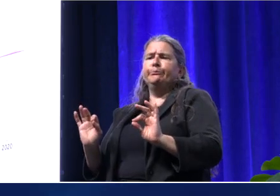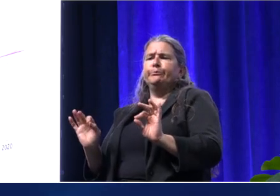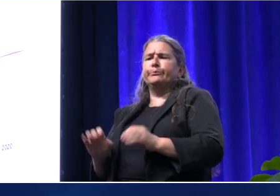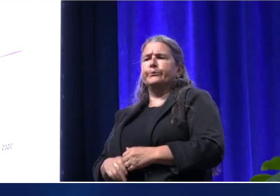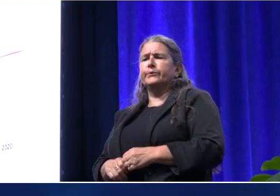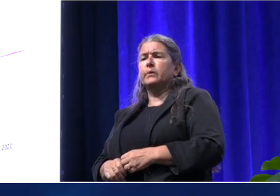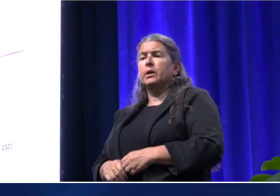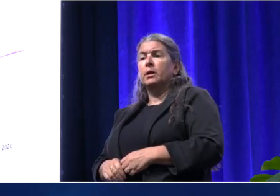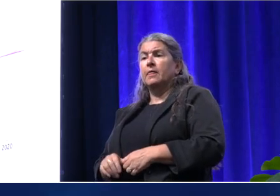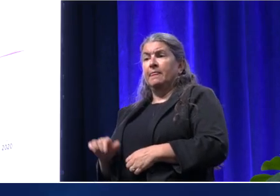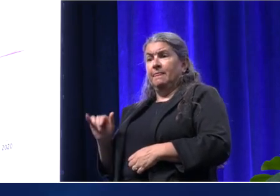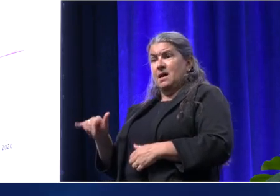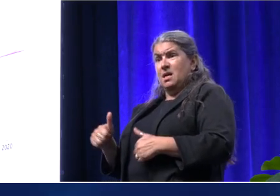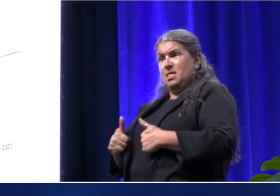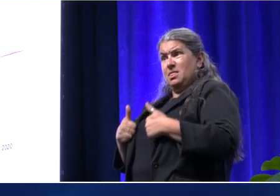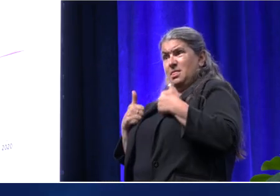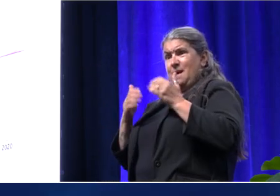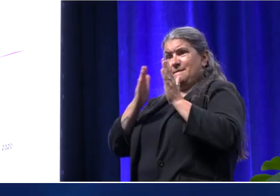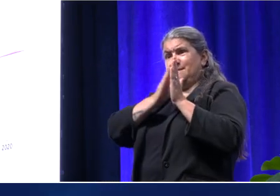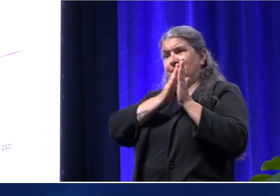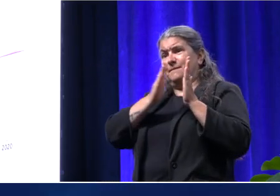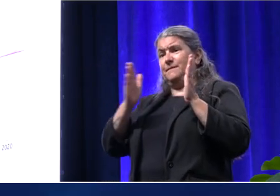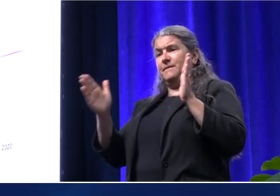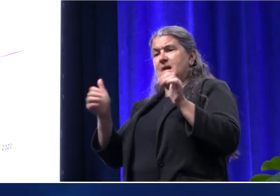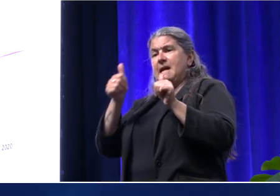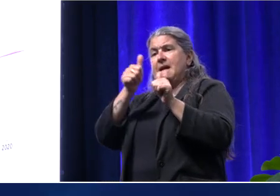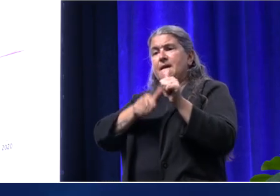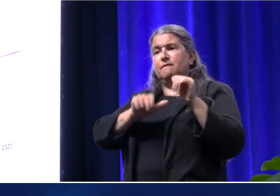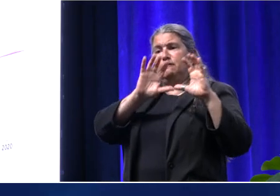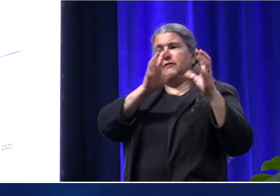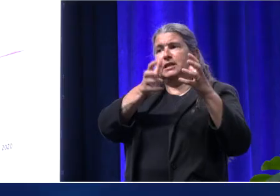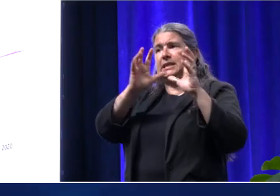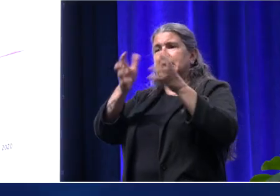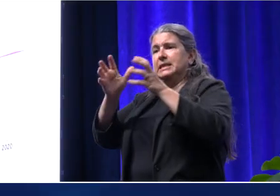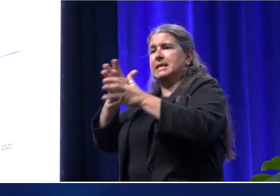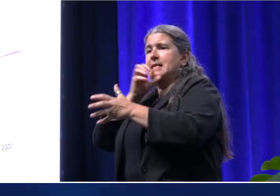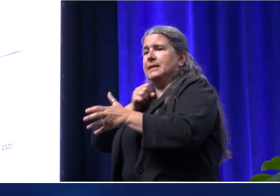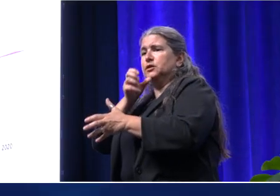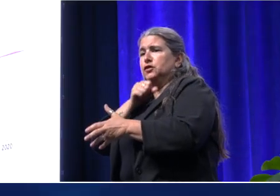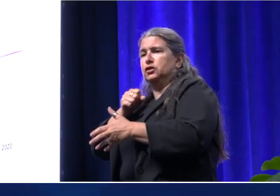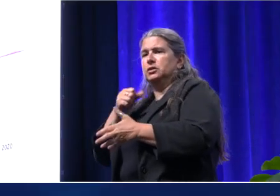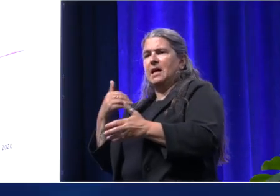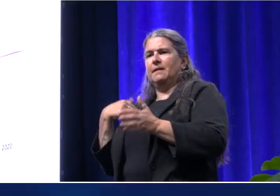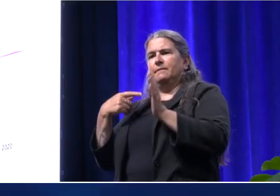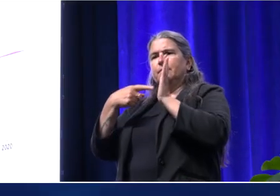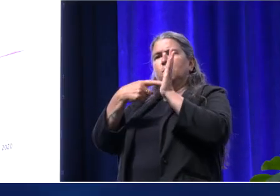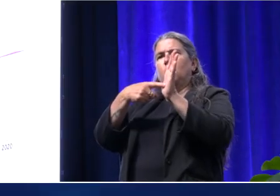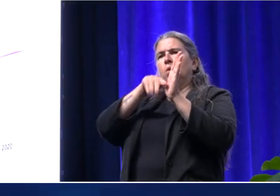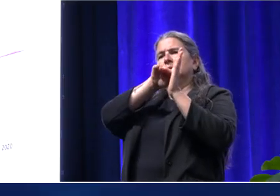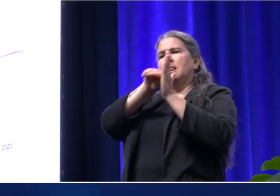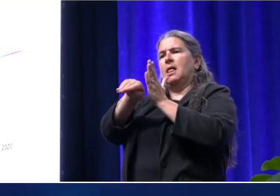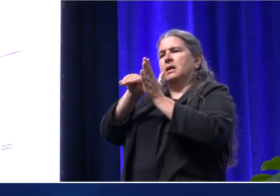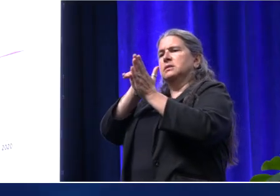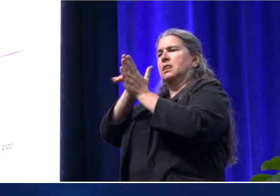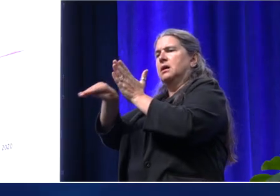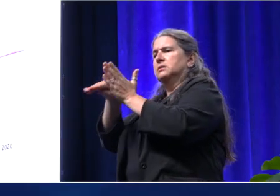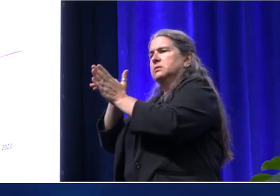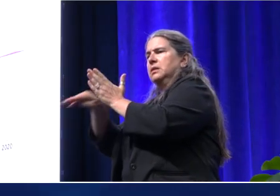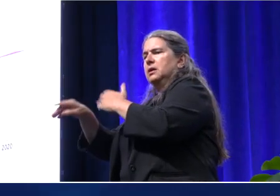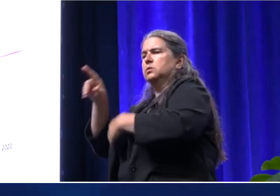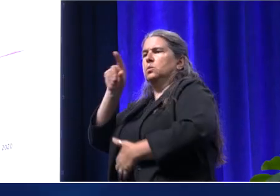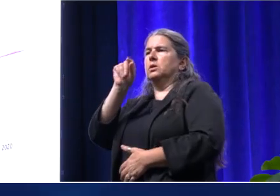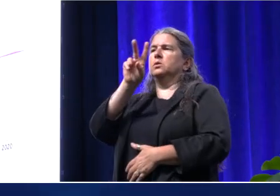lifespan, almost every age group, every age has shown a decline in between 2022 and 24, with